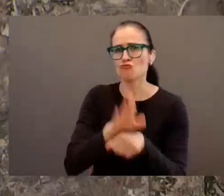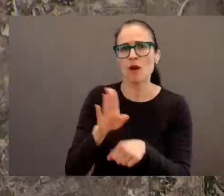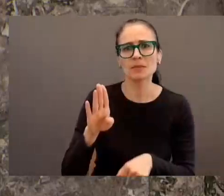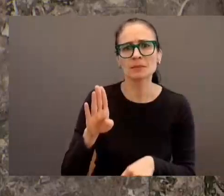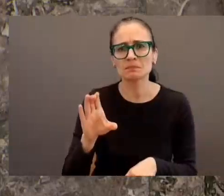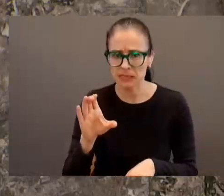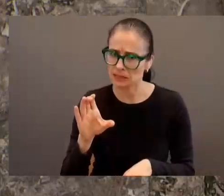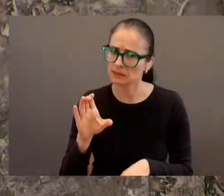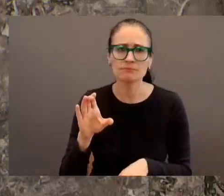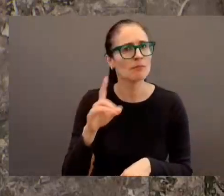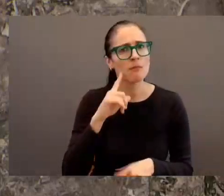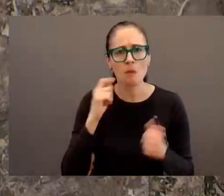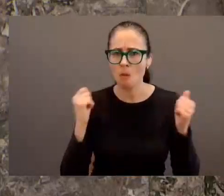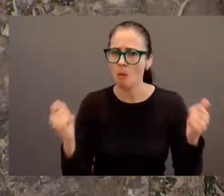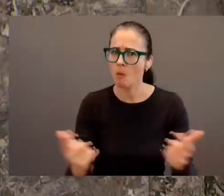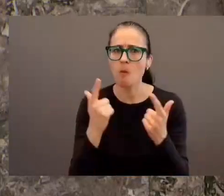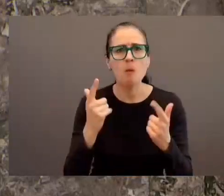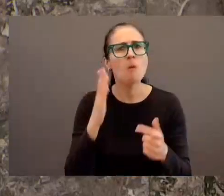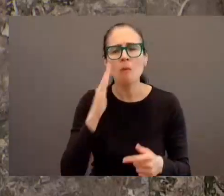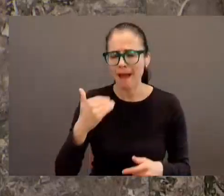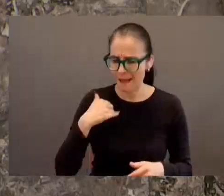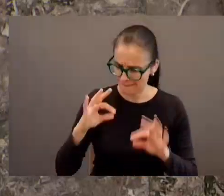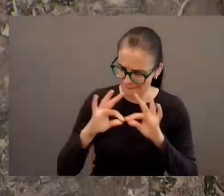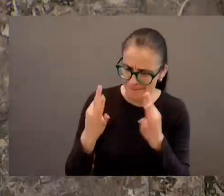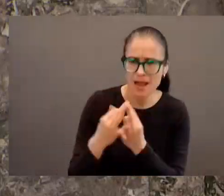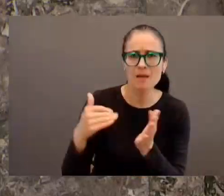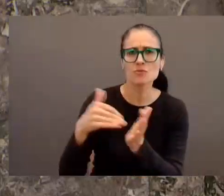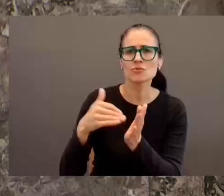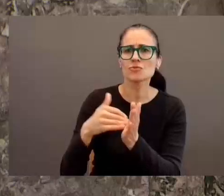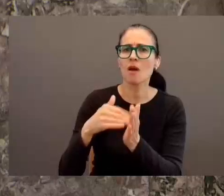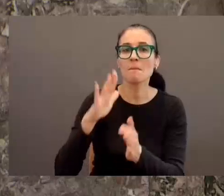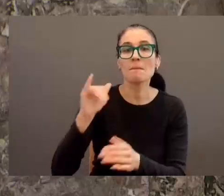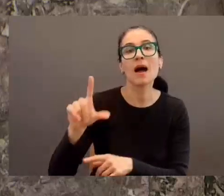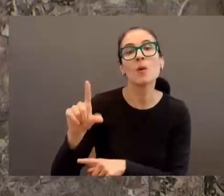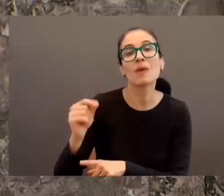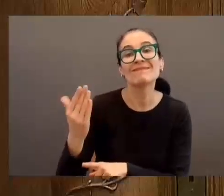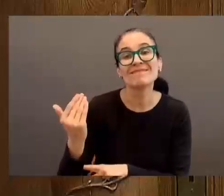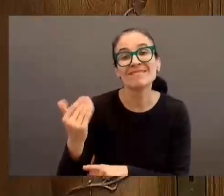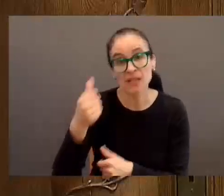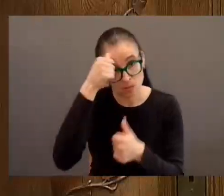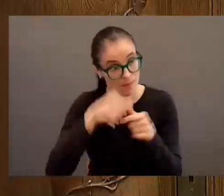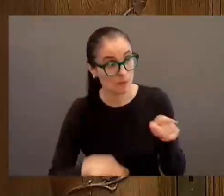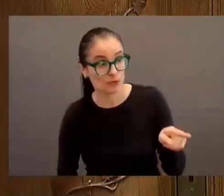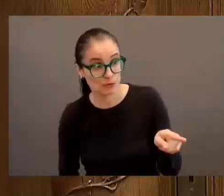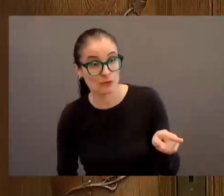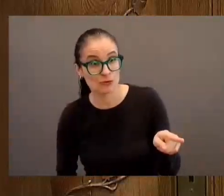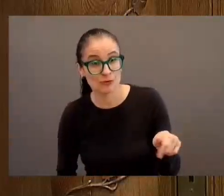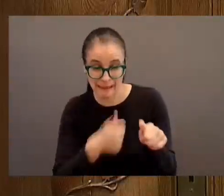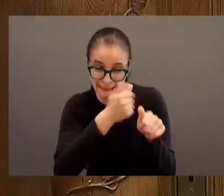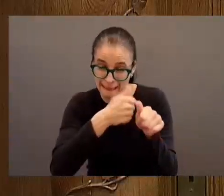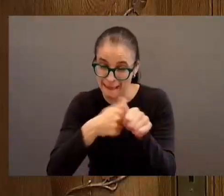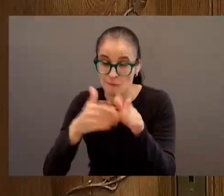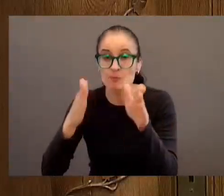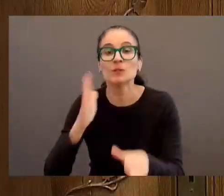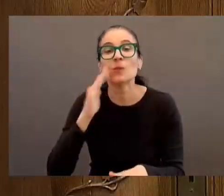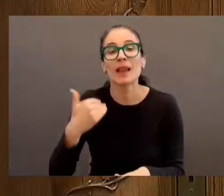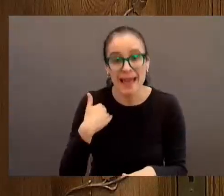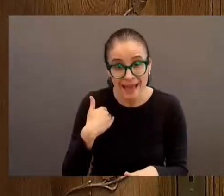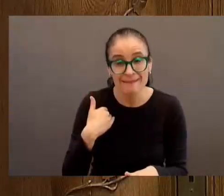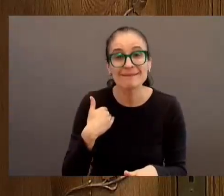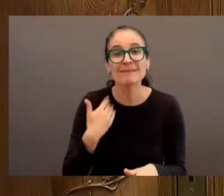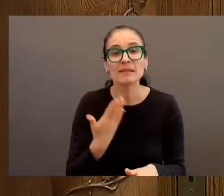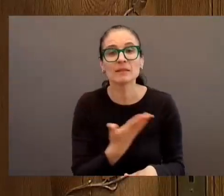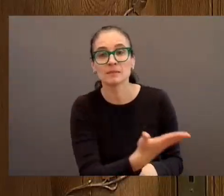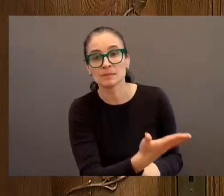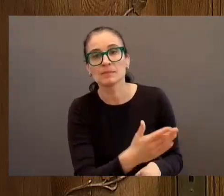general practitioner by 2015. Members, Minister, it's okay. All right. Thank you. I'll finish on the